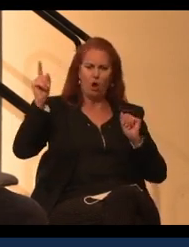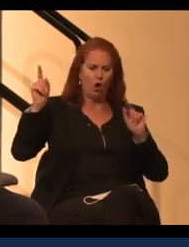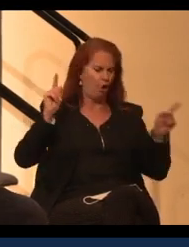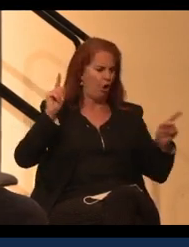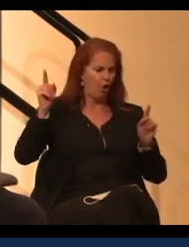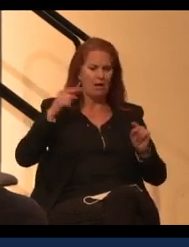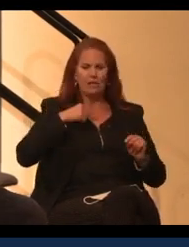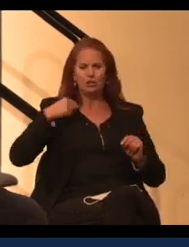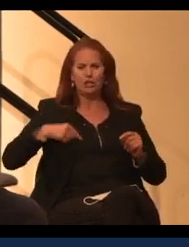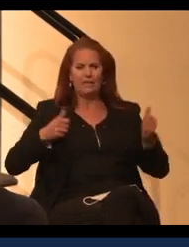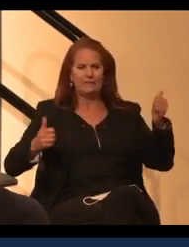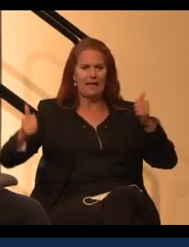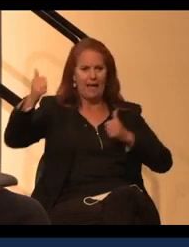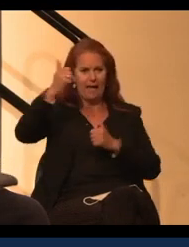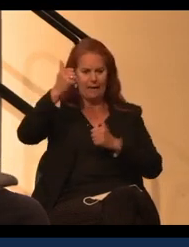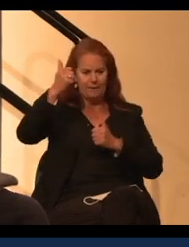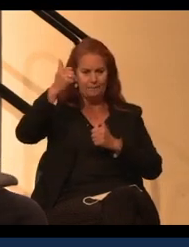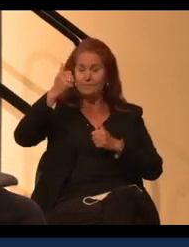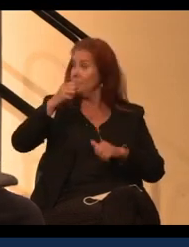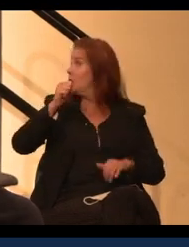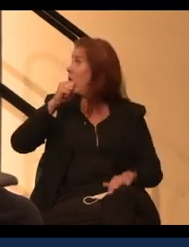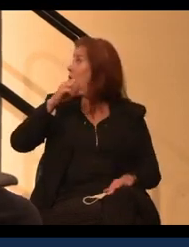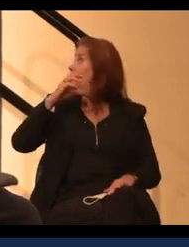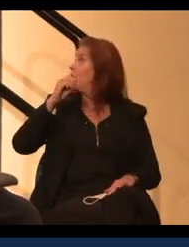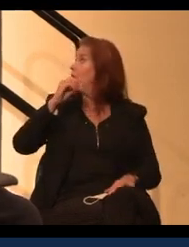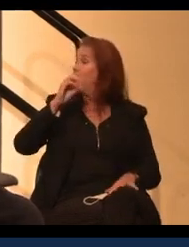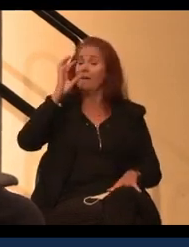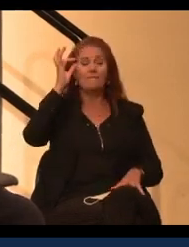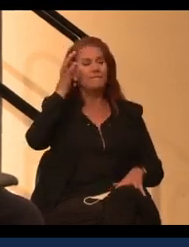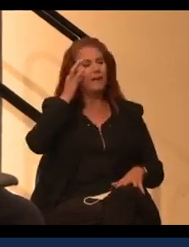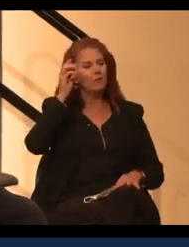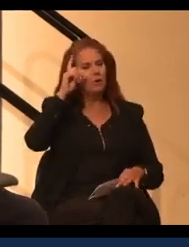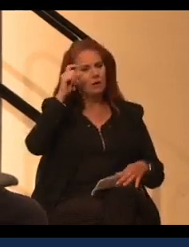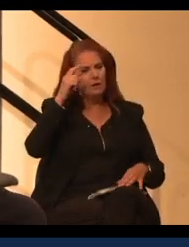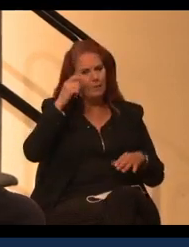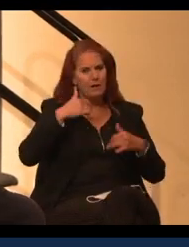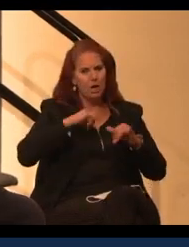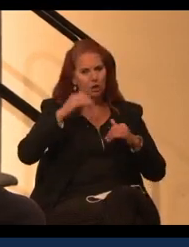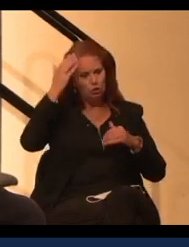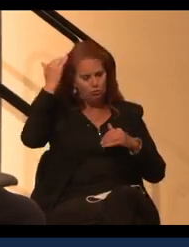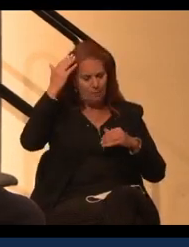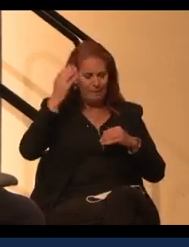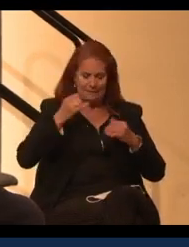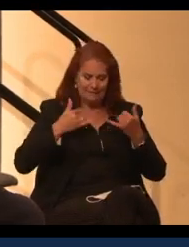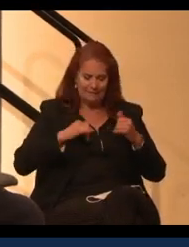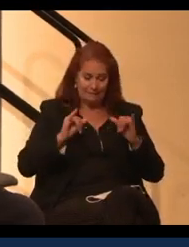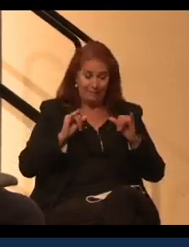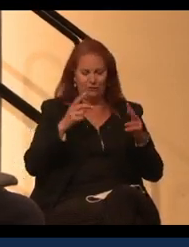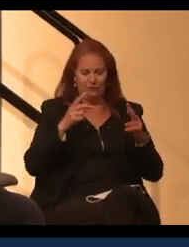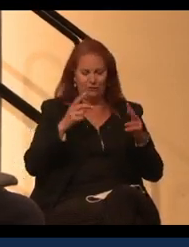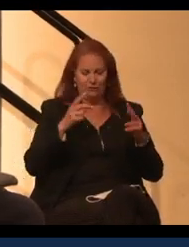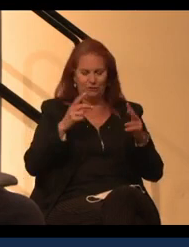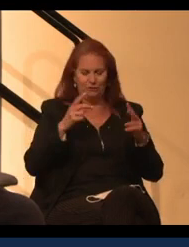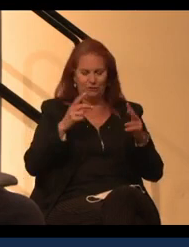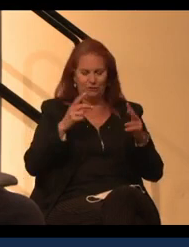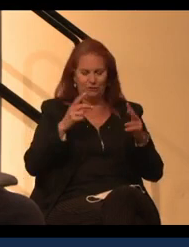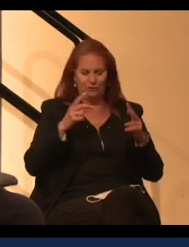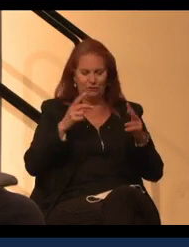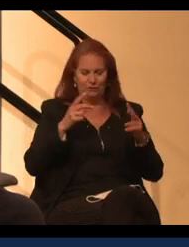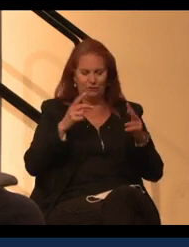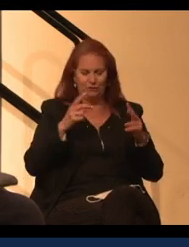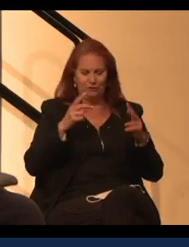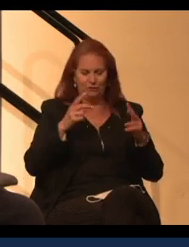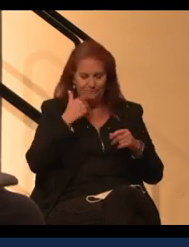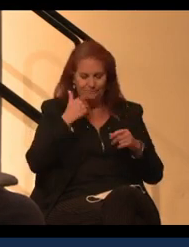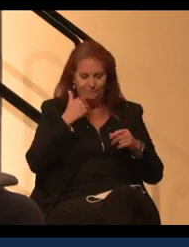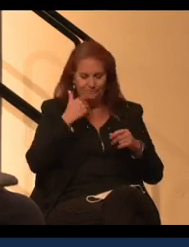actually ahead of the United States. And so the federal government, and under Trump, and still has continued until very